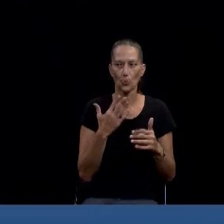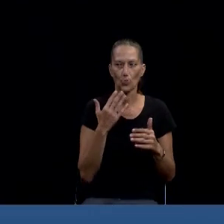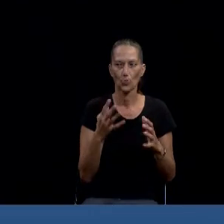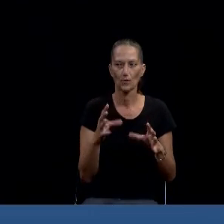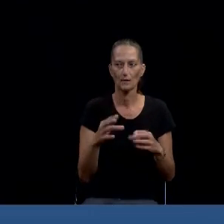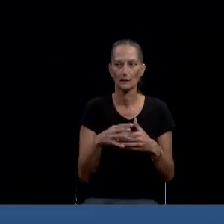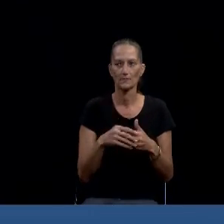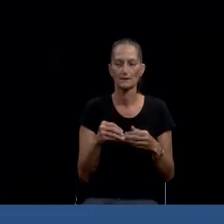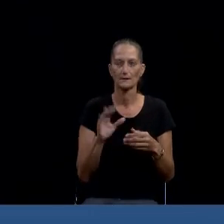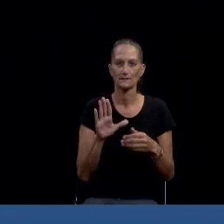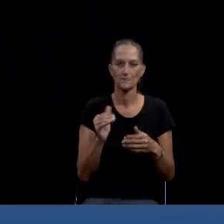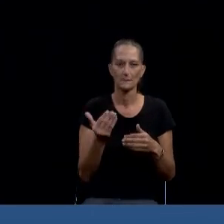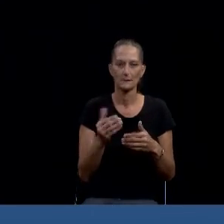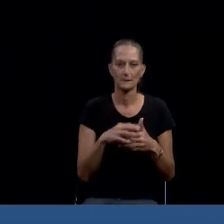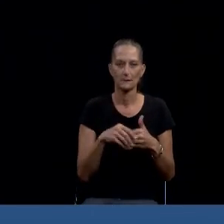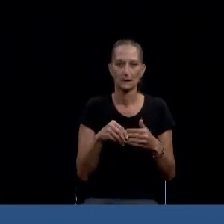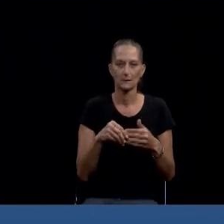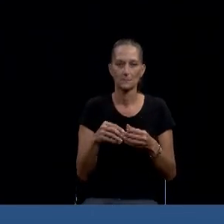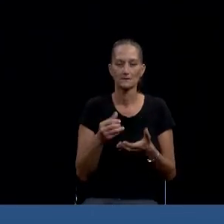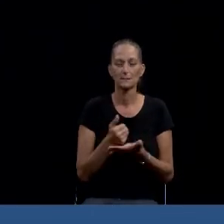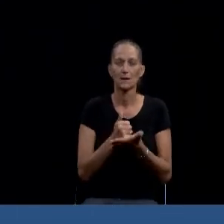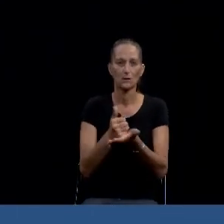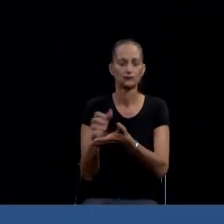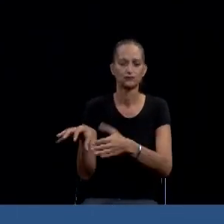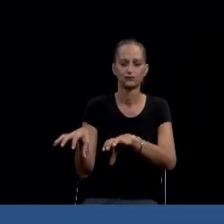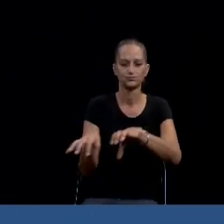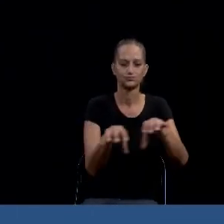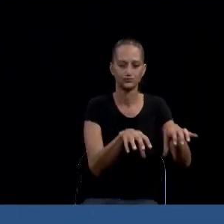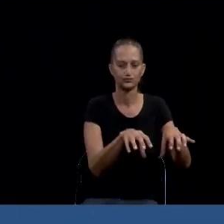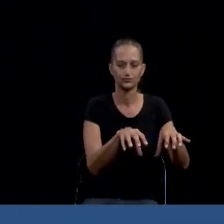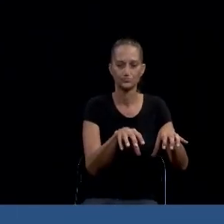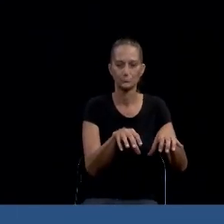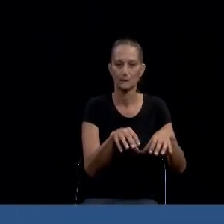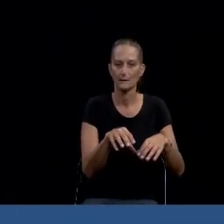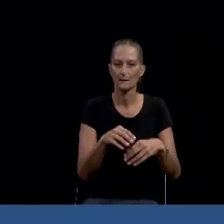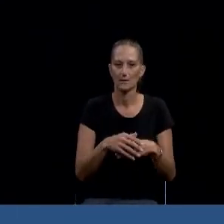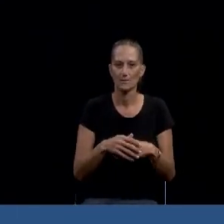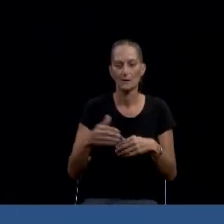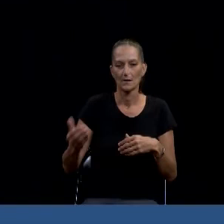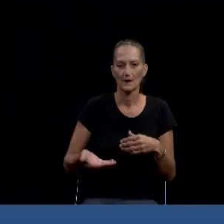deem necessary, if they want to hire family members or if they want to hire a moving